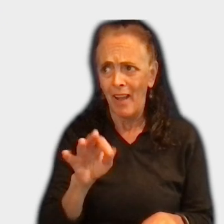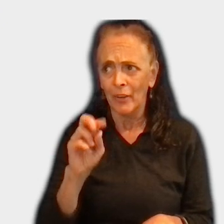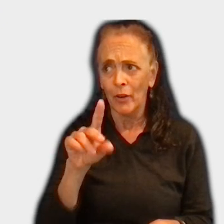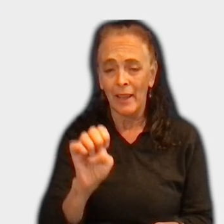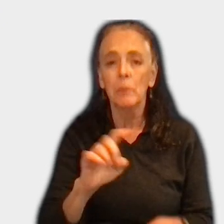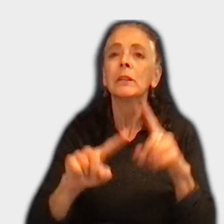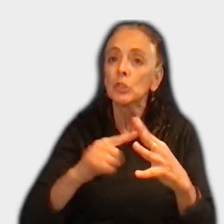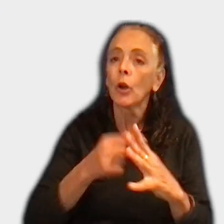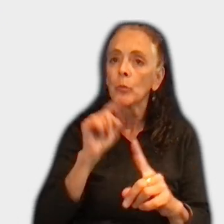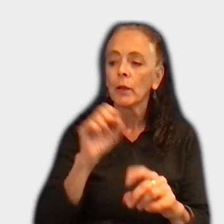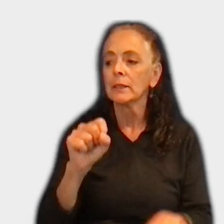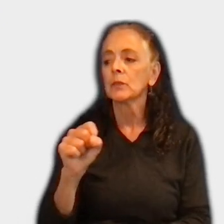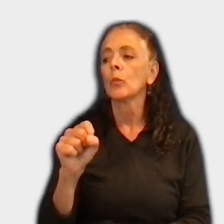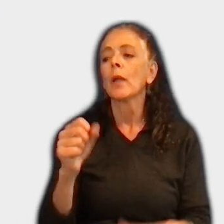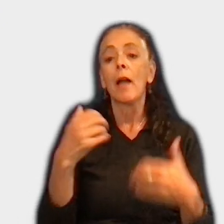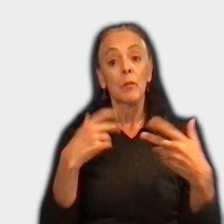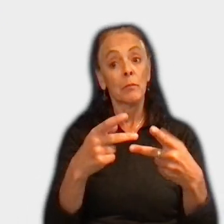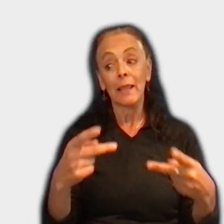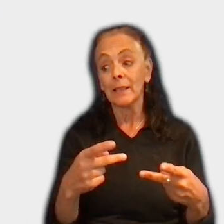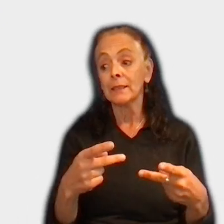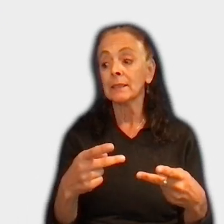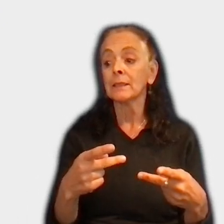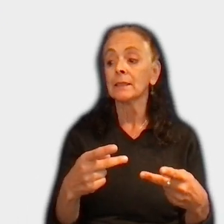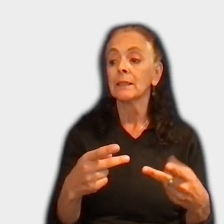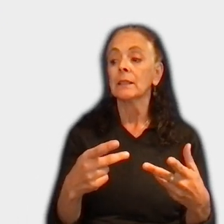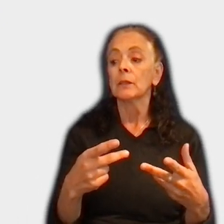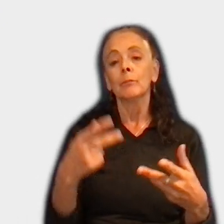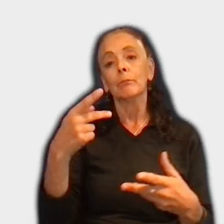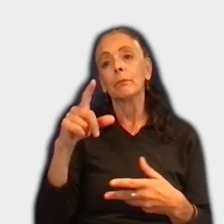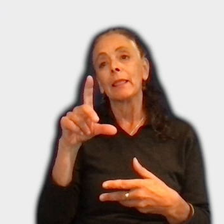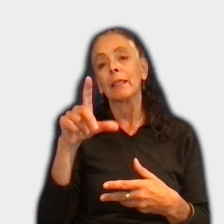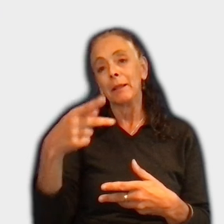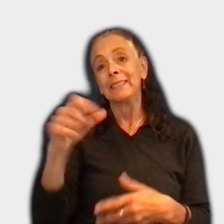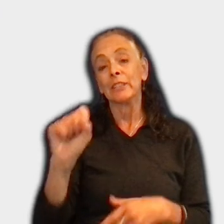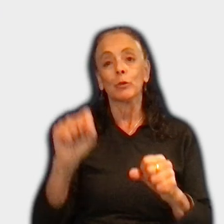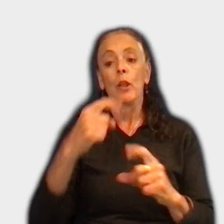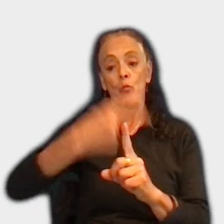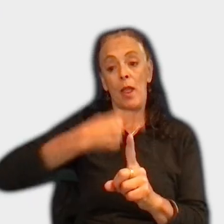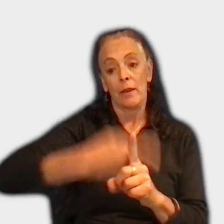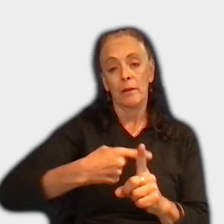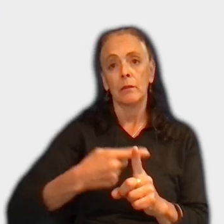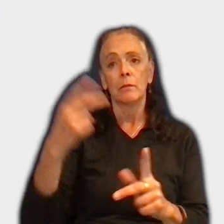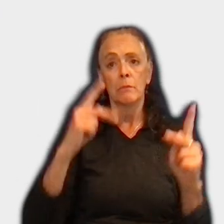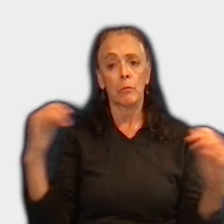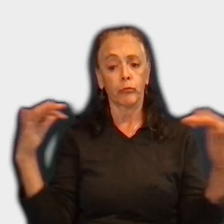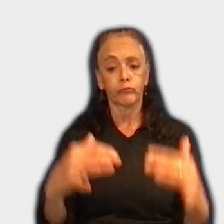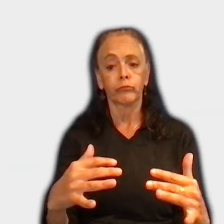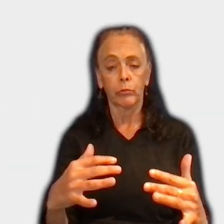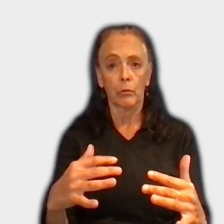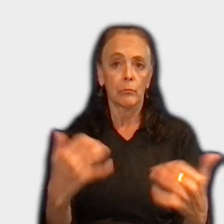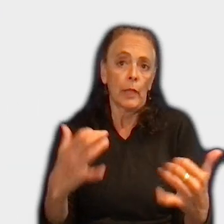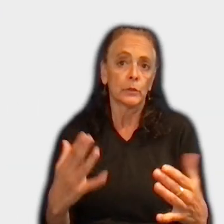indonesia is common to have select places for rental where obviously the rents are some precision for the public and all players can use